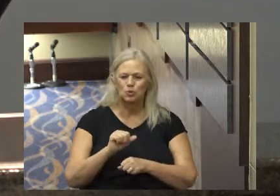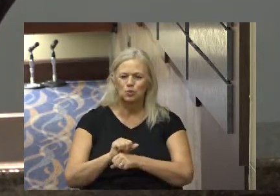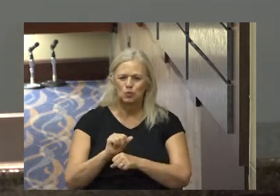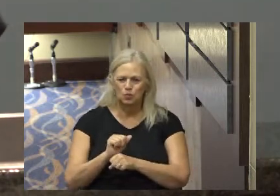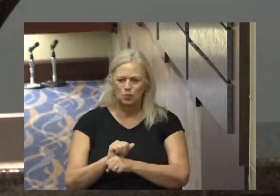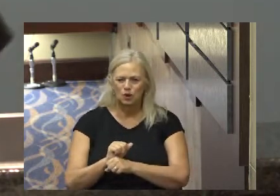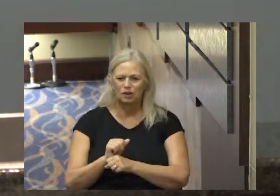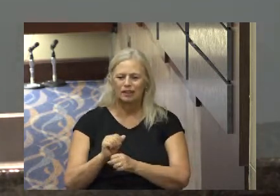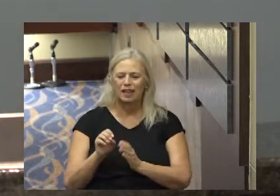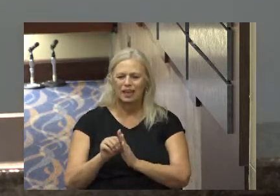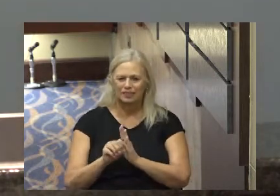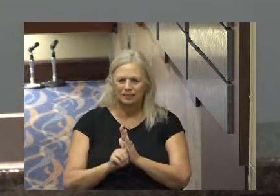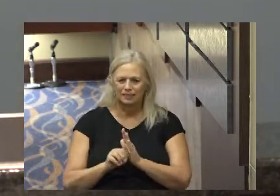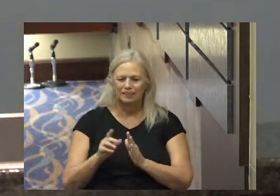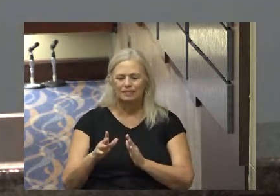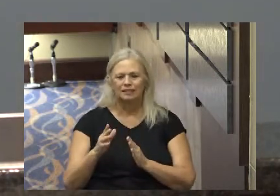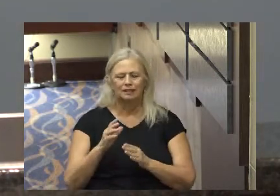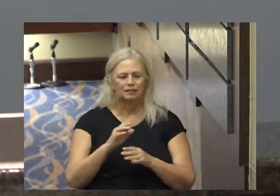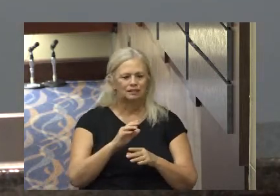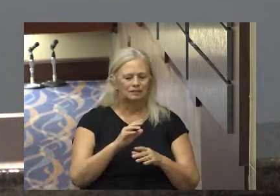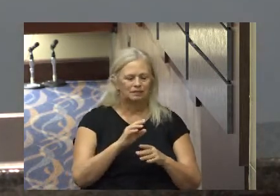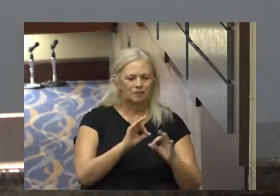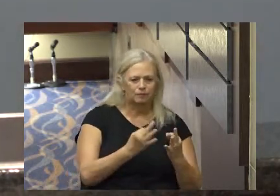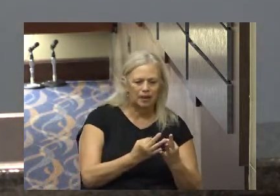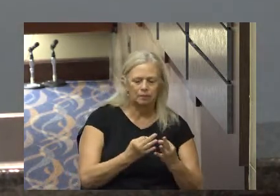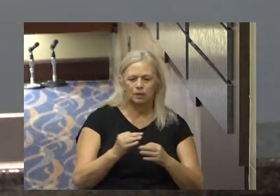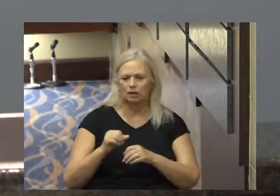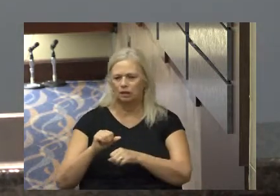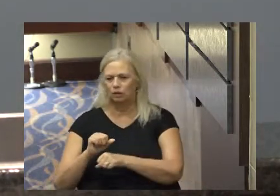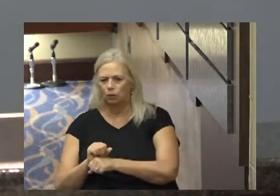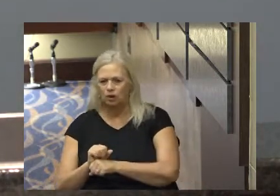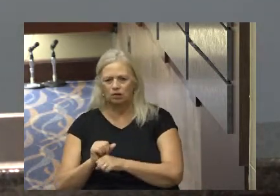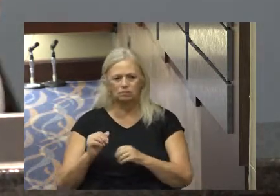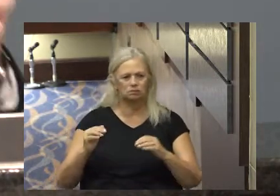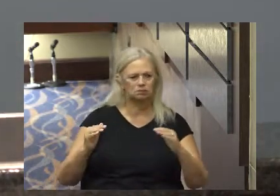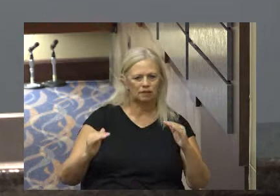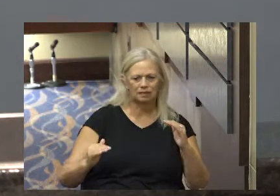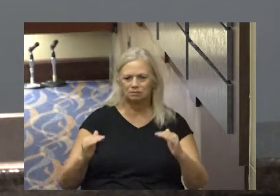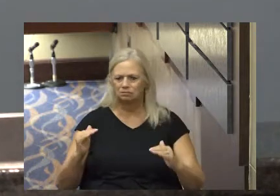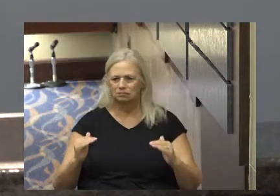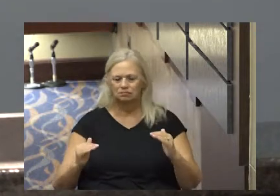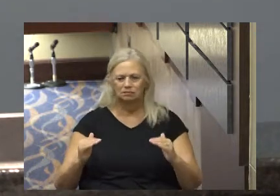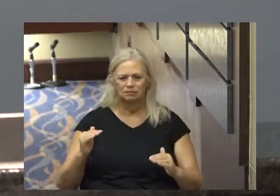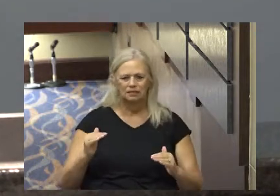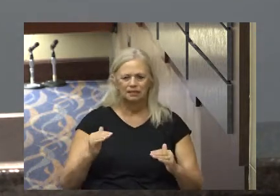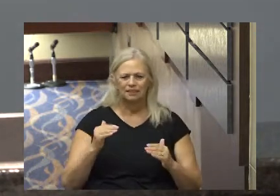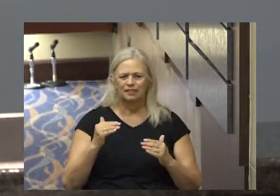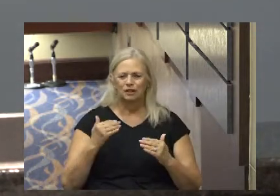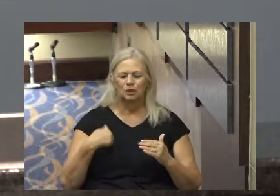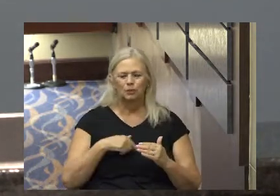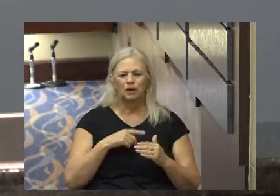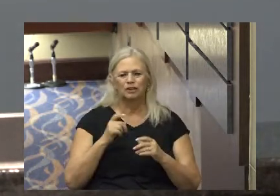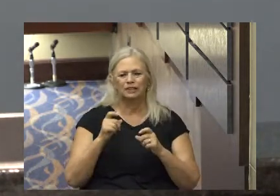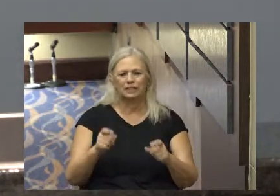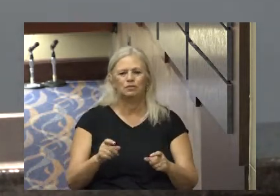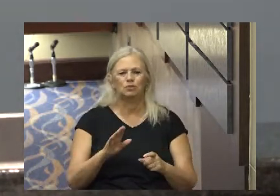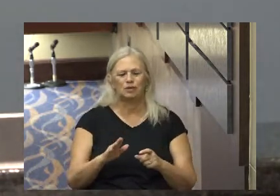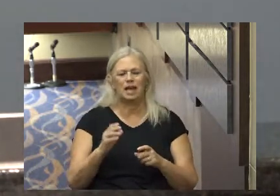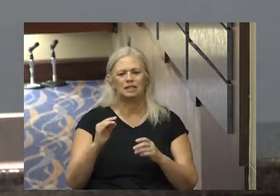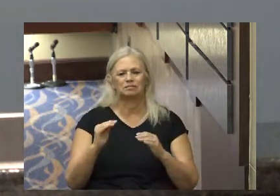the family work balance that all of us try to make, and we're getting the benefit of that balance. I